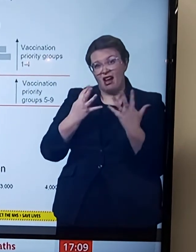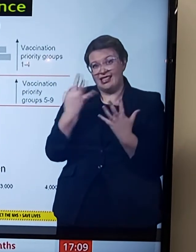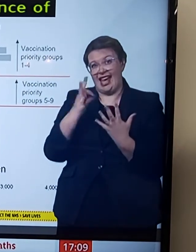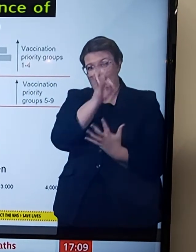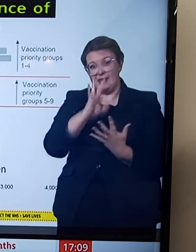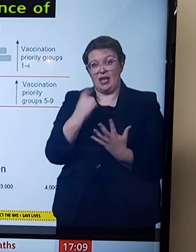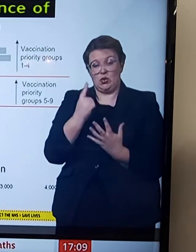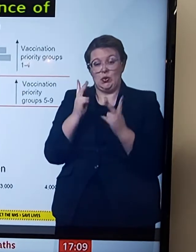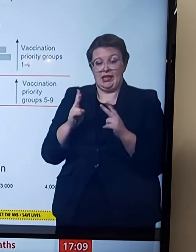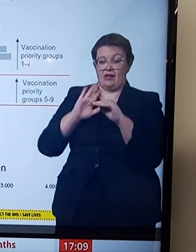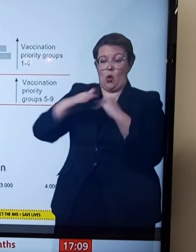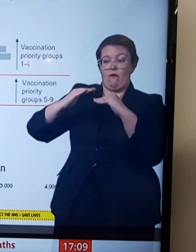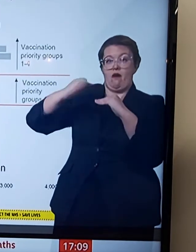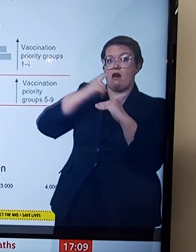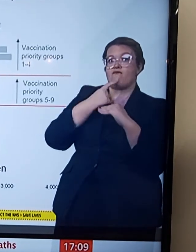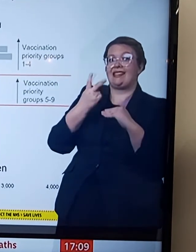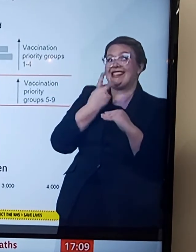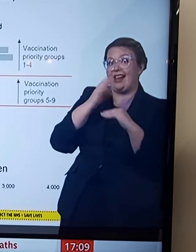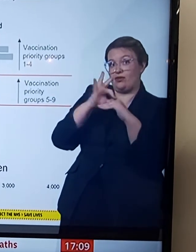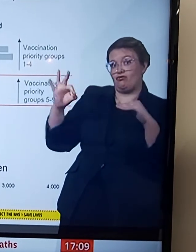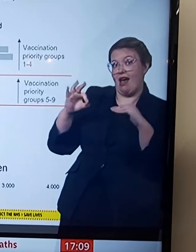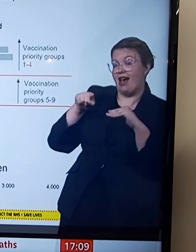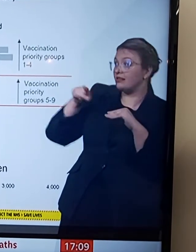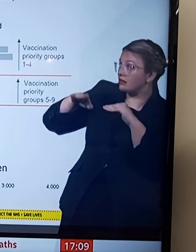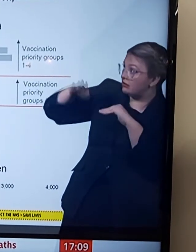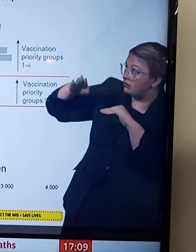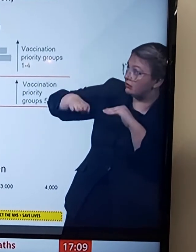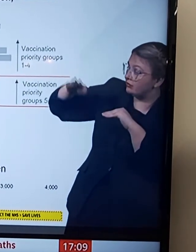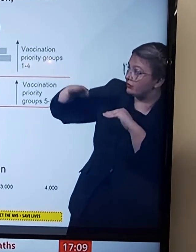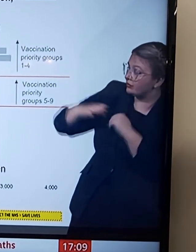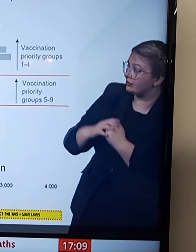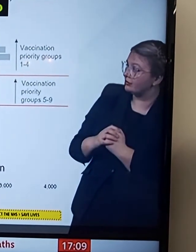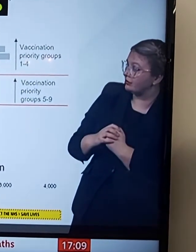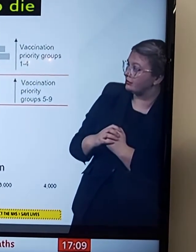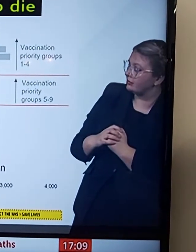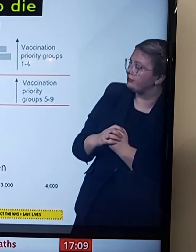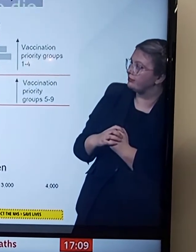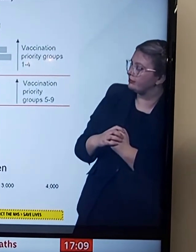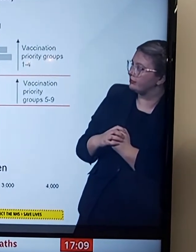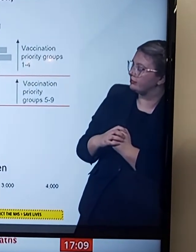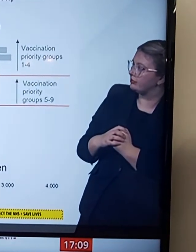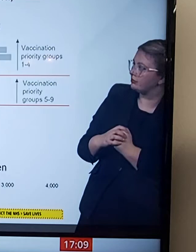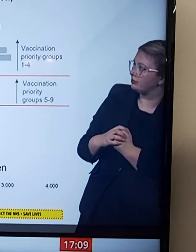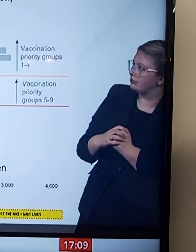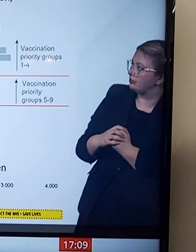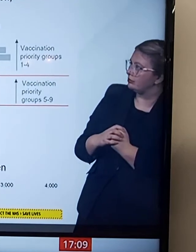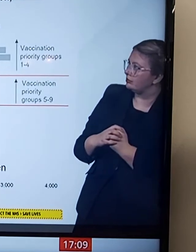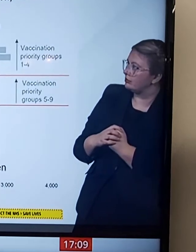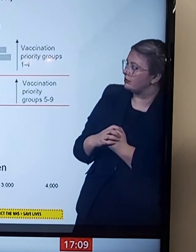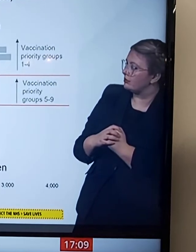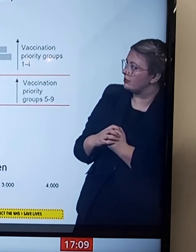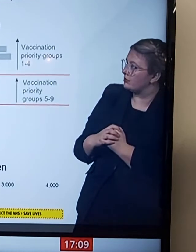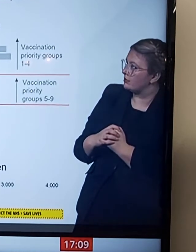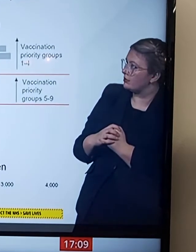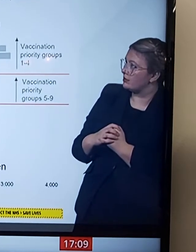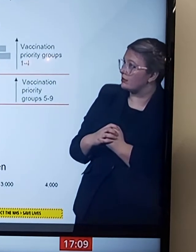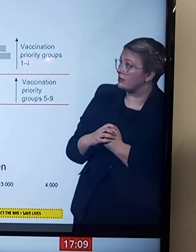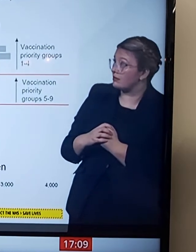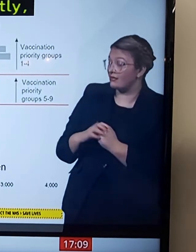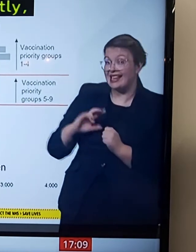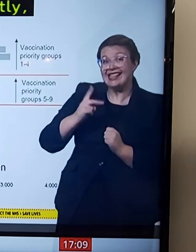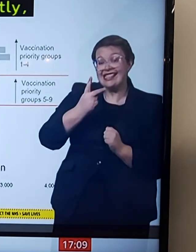in that group. And importantly, around 80%, just over 80% of all of those who go into hospital.